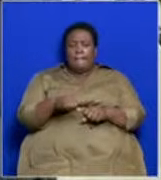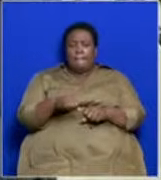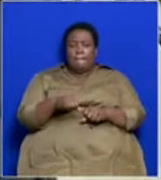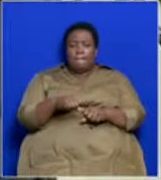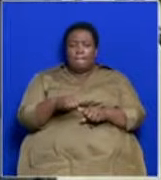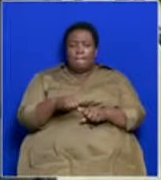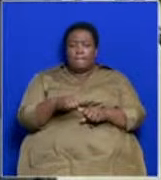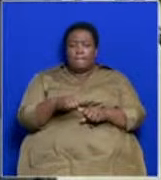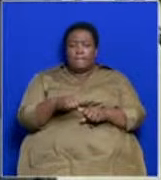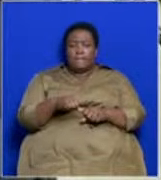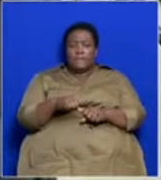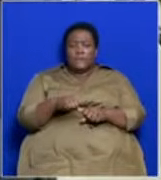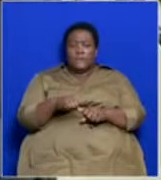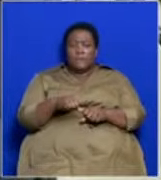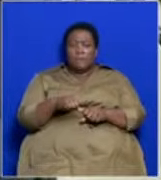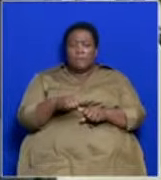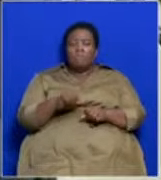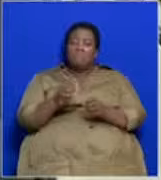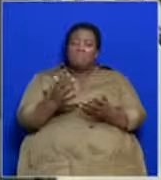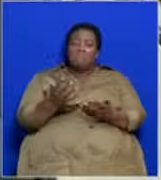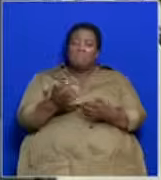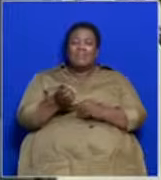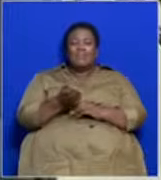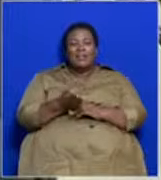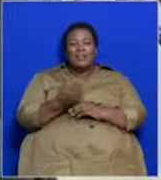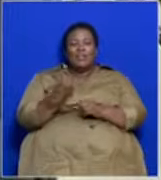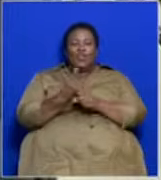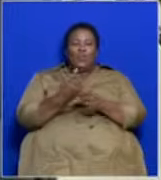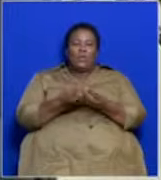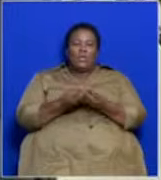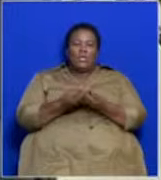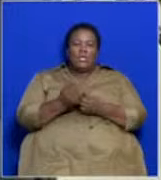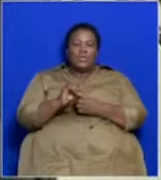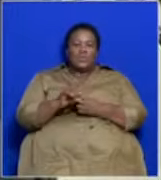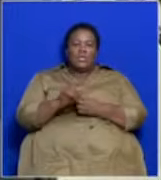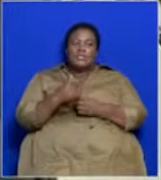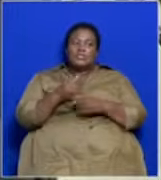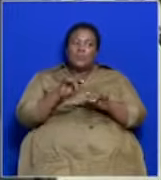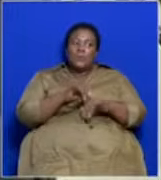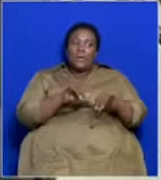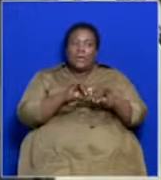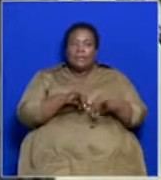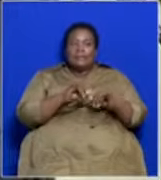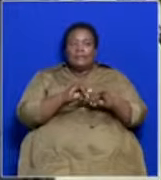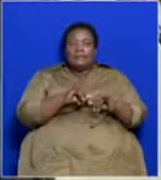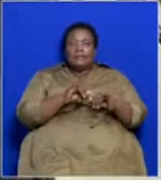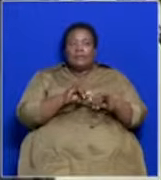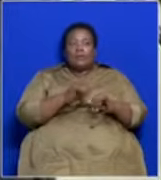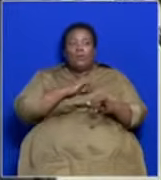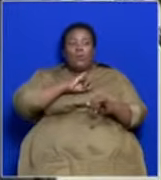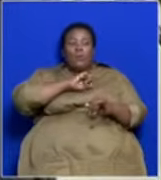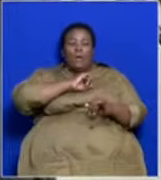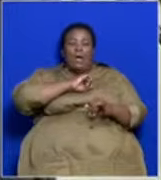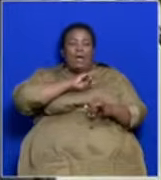The only thing is to await the directives, because my powers end when I'm